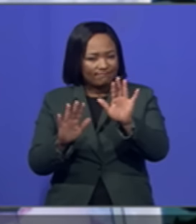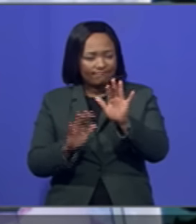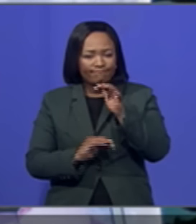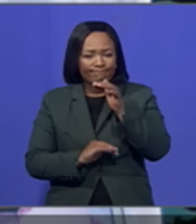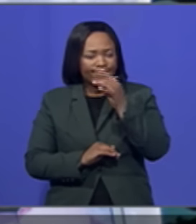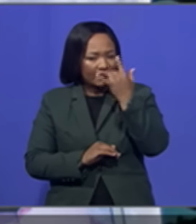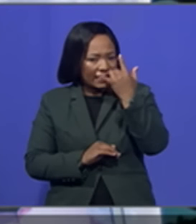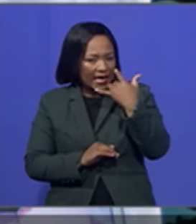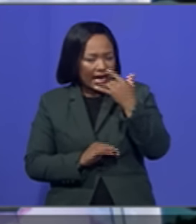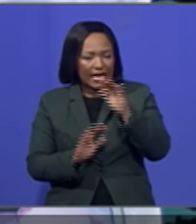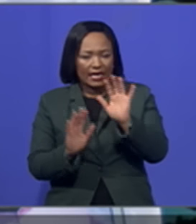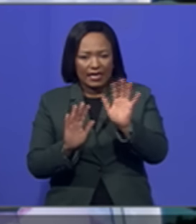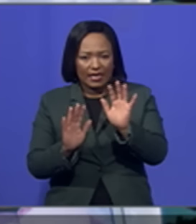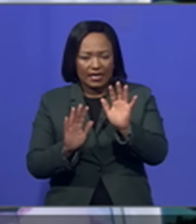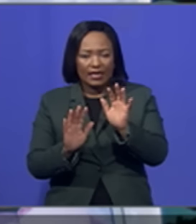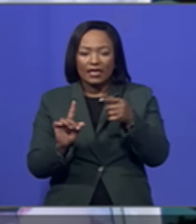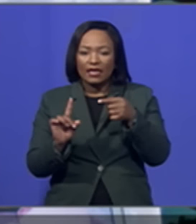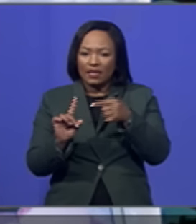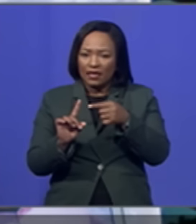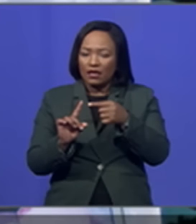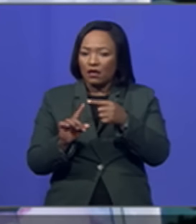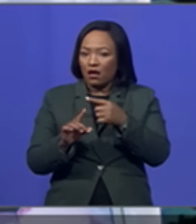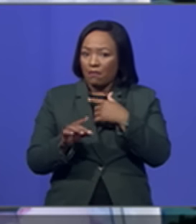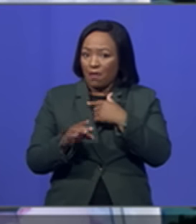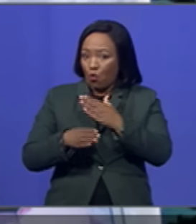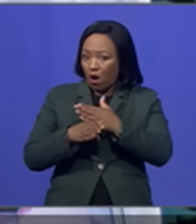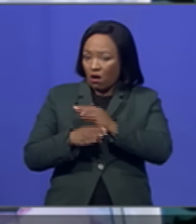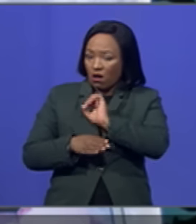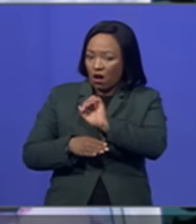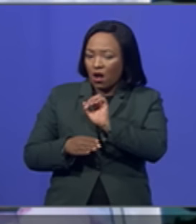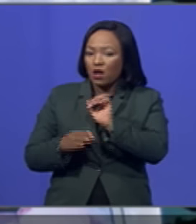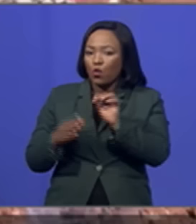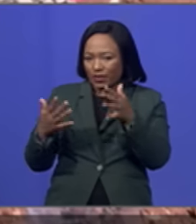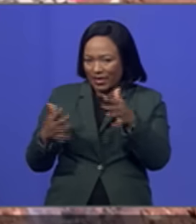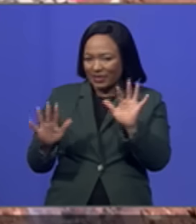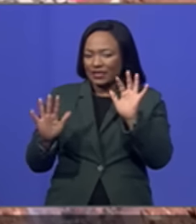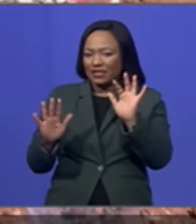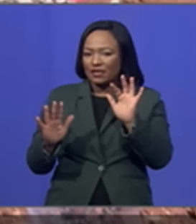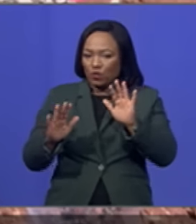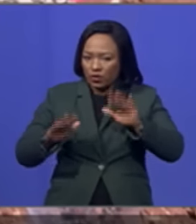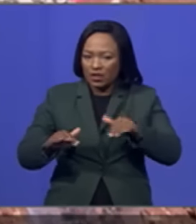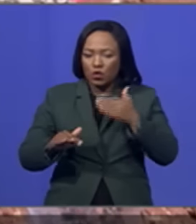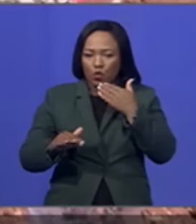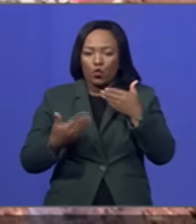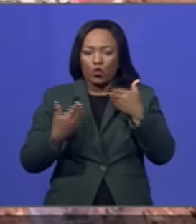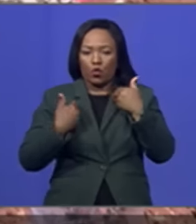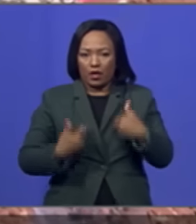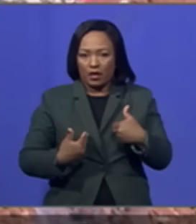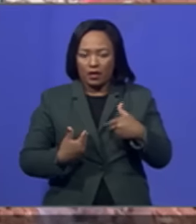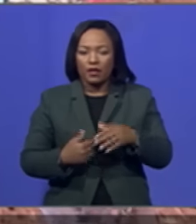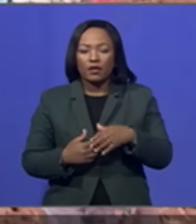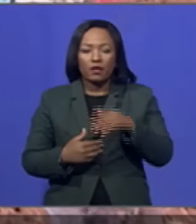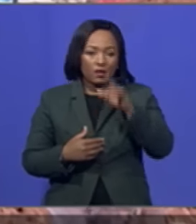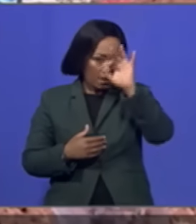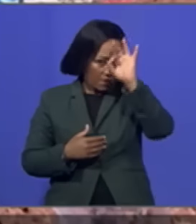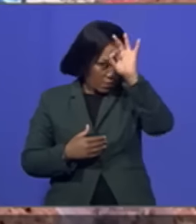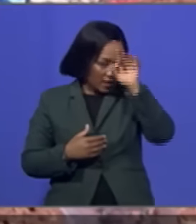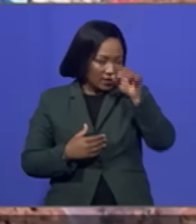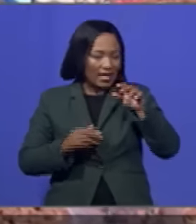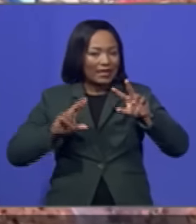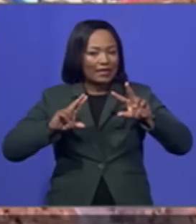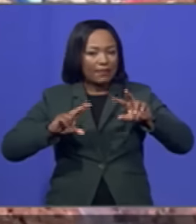Bakwena ya hae o iqedile ho setse rona. Sepodisi sa re dipatlisiso di a tswelela mabapi le